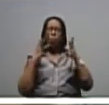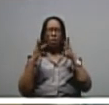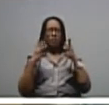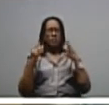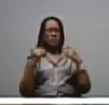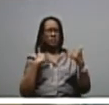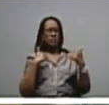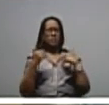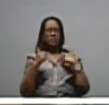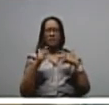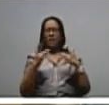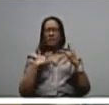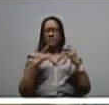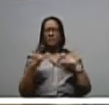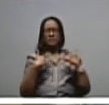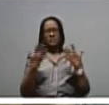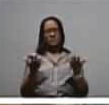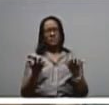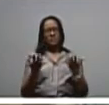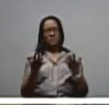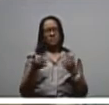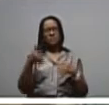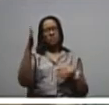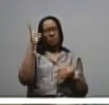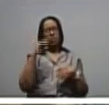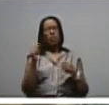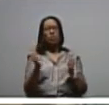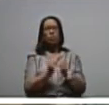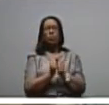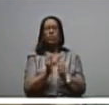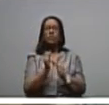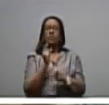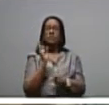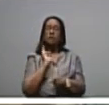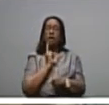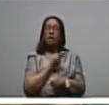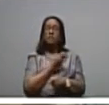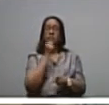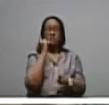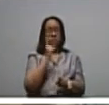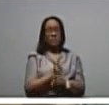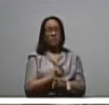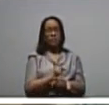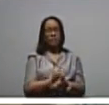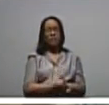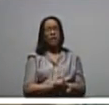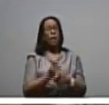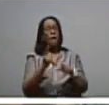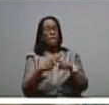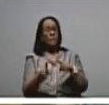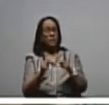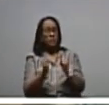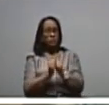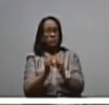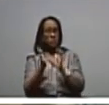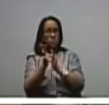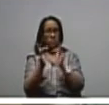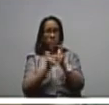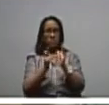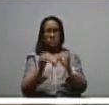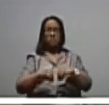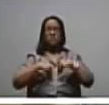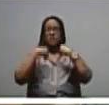own. Amen. Amen. But now, not alone does Jesus give us